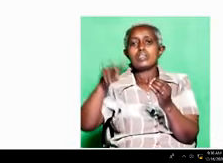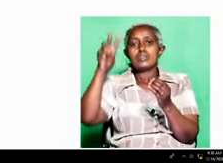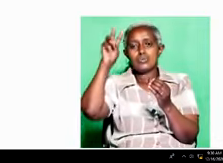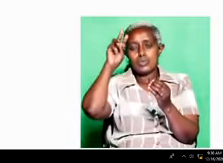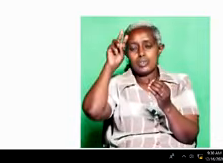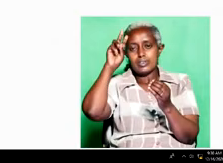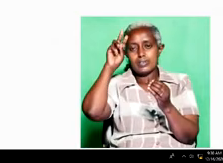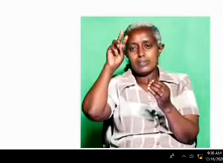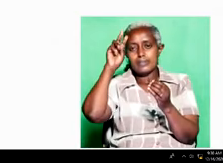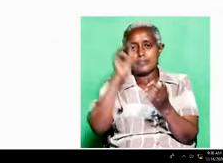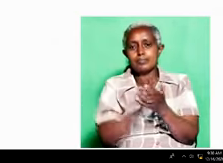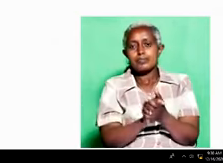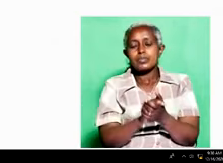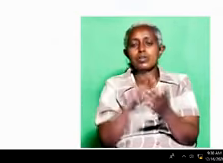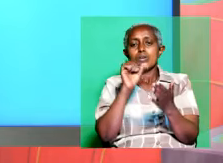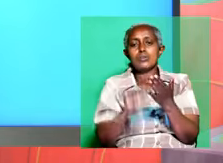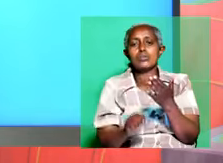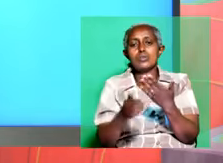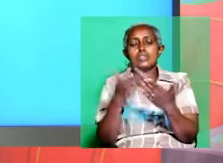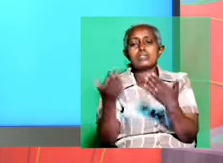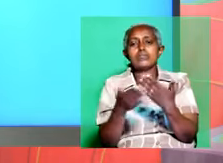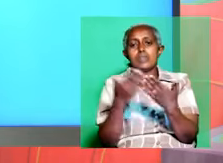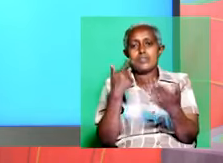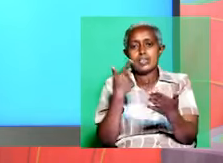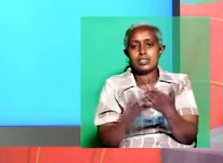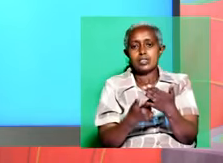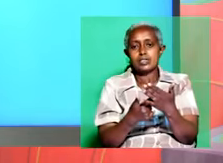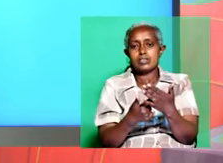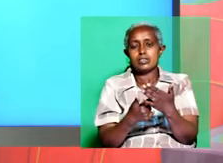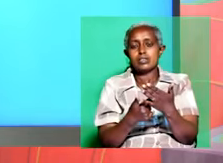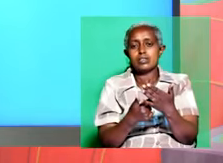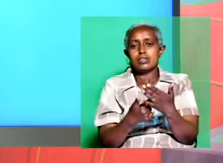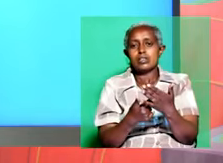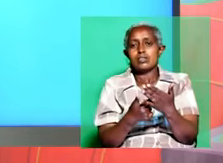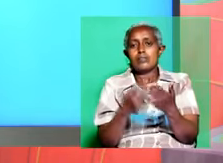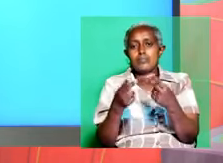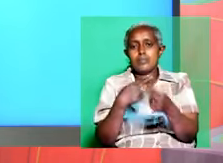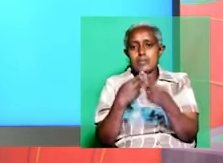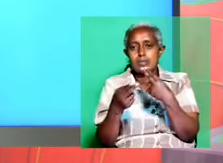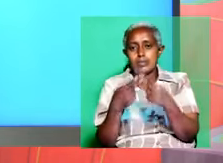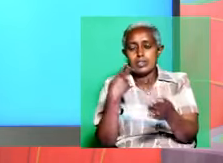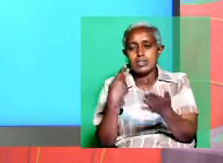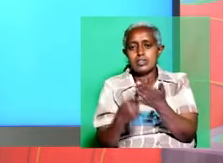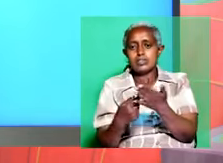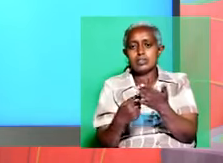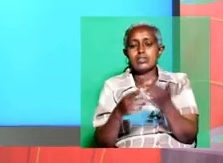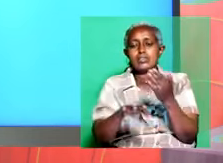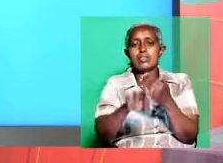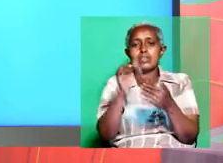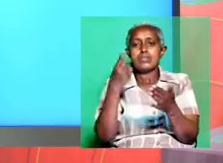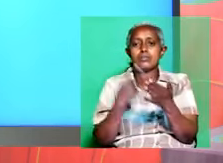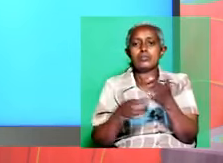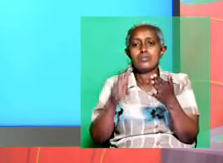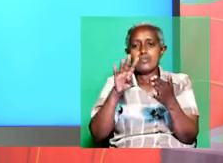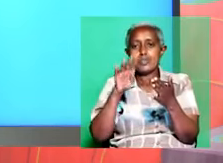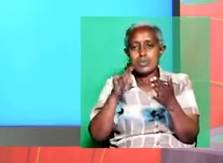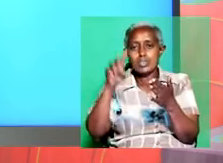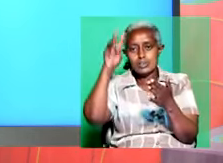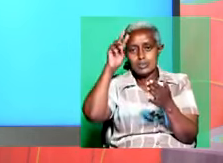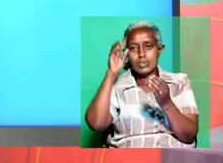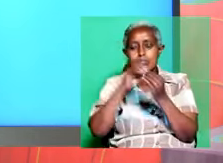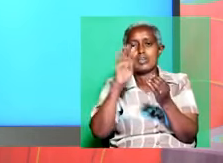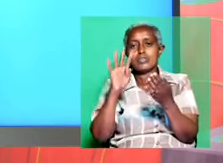squared. So simplifying this, you'll have this 1. When you multiply this, you get 4x squared plus